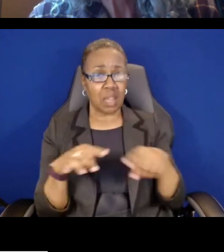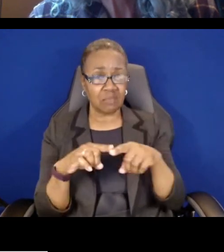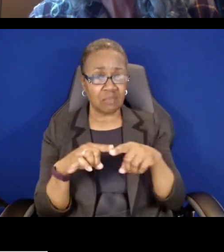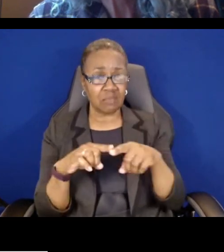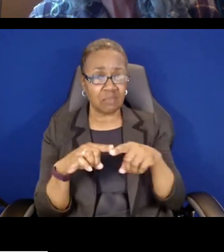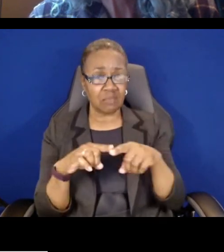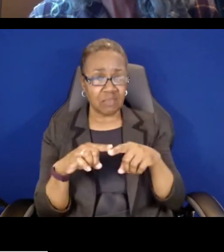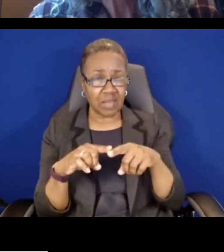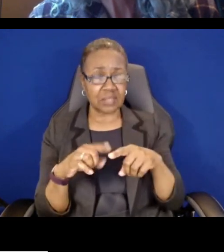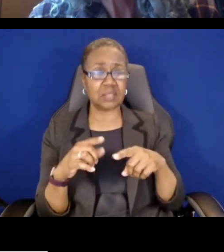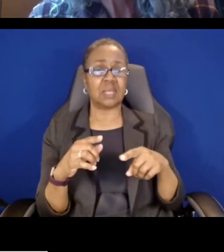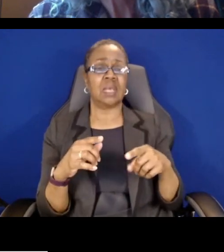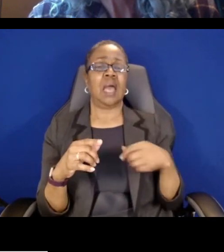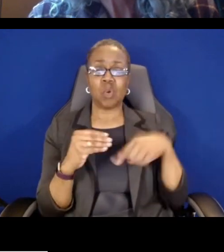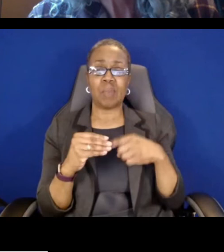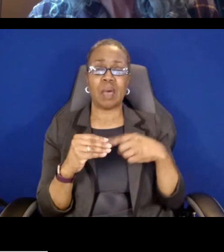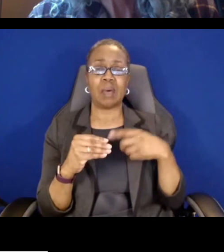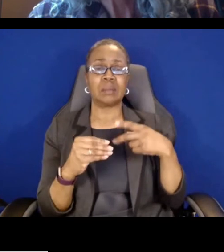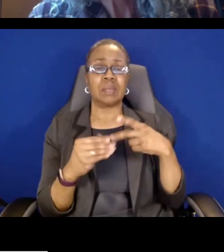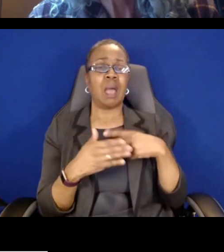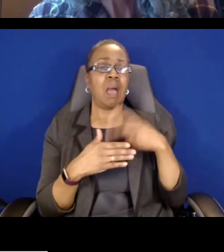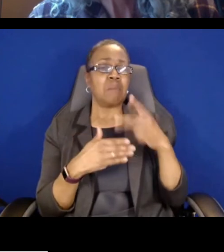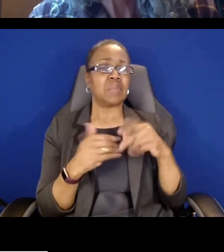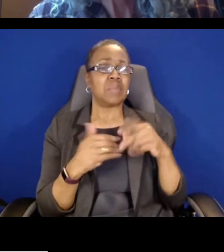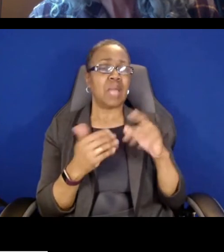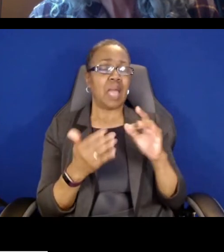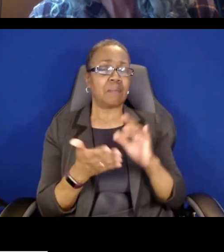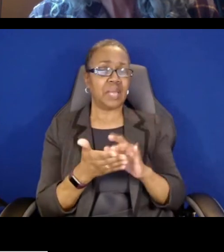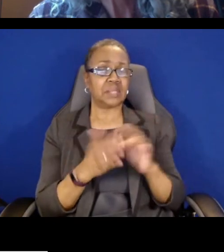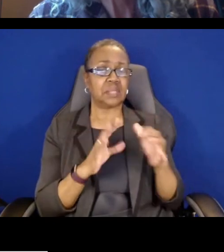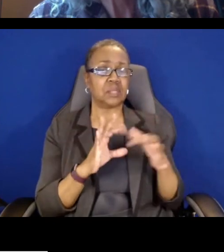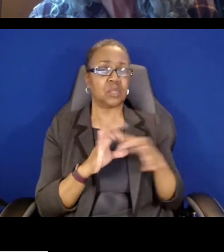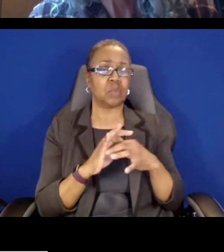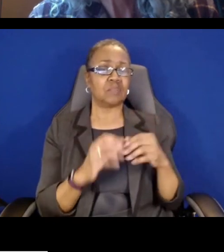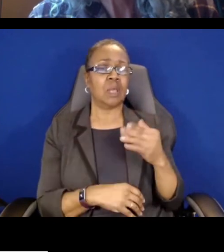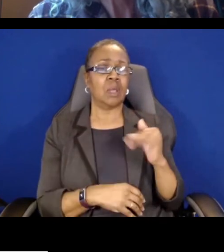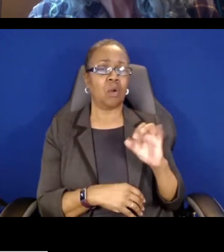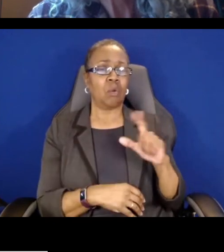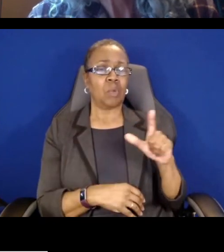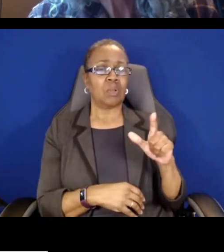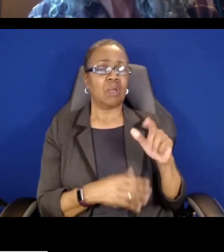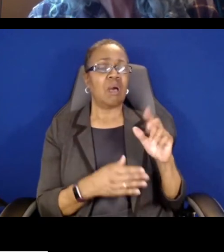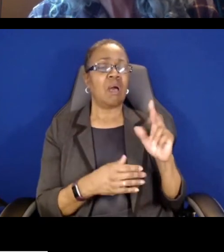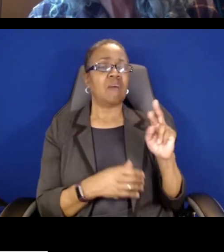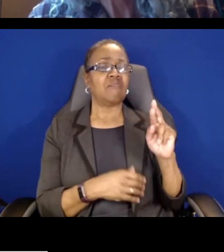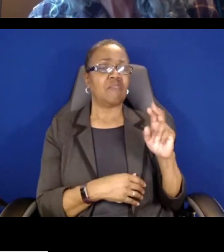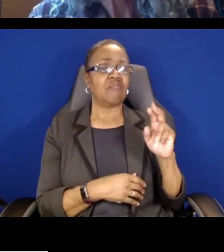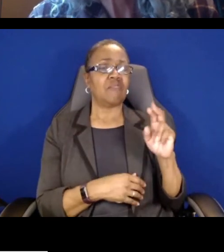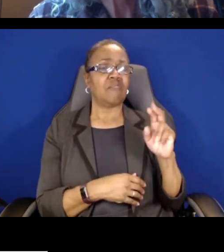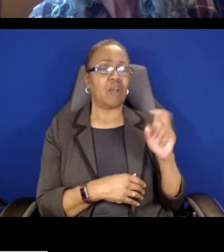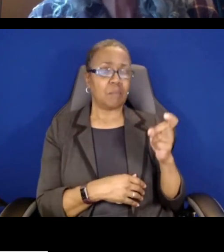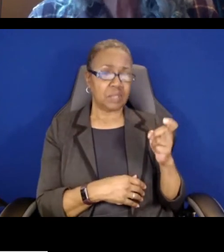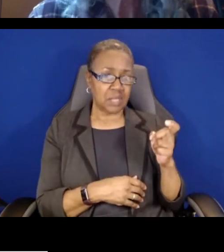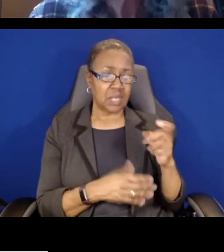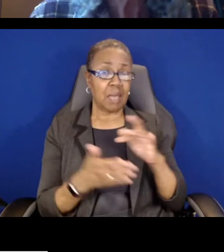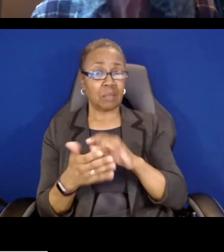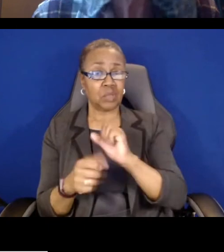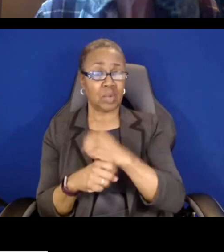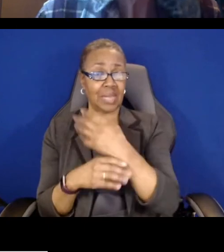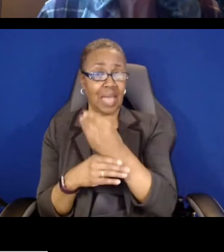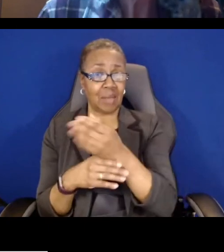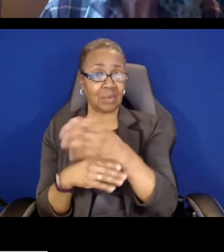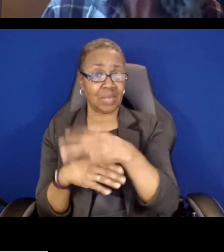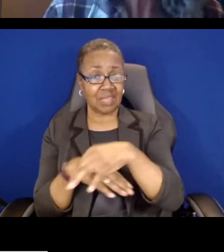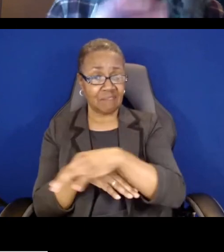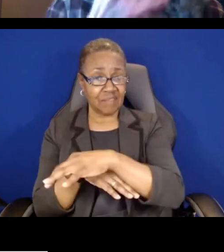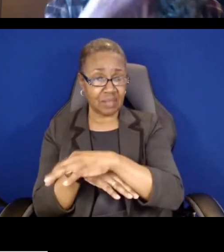was thinking more about plant medicine in terms of the herbal pharmacies, and Molly was out in the fields and the gardens. And so when we got together, we started thinking about